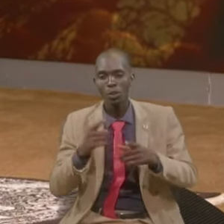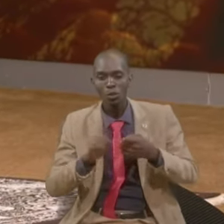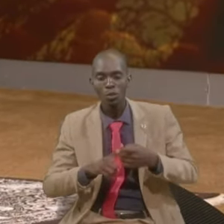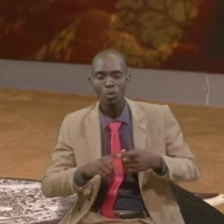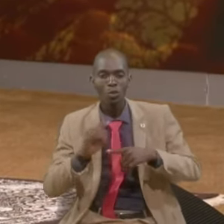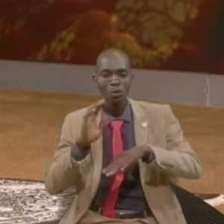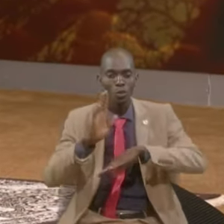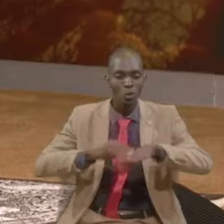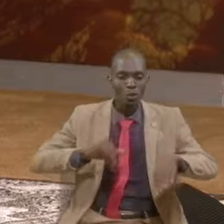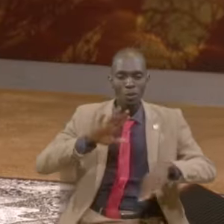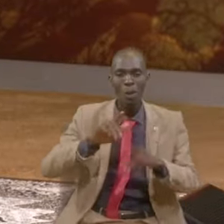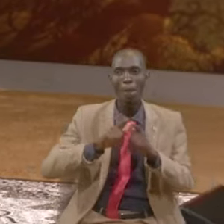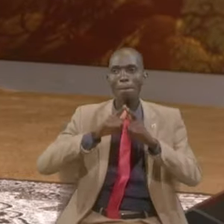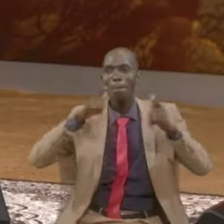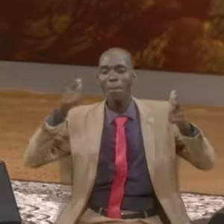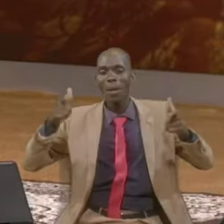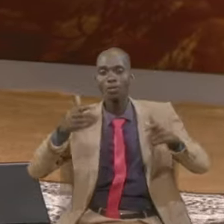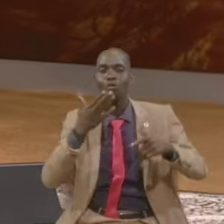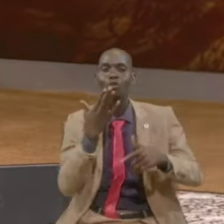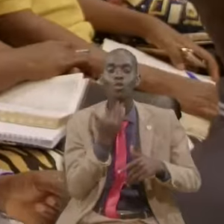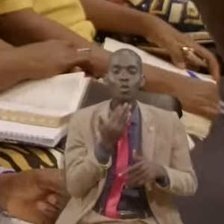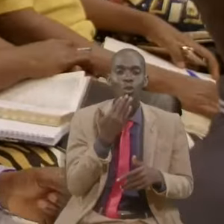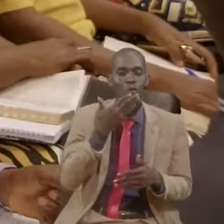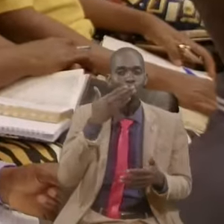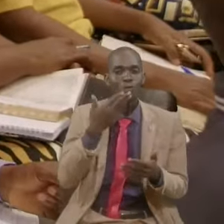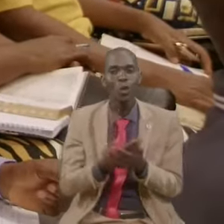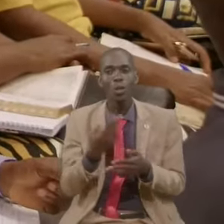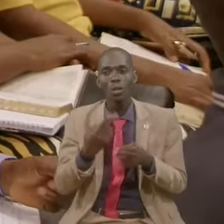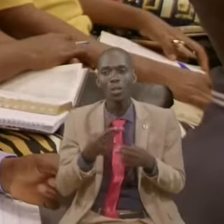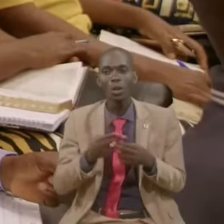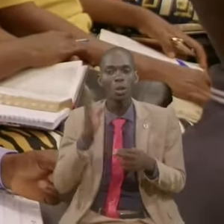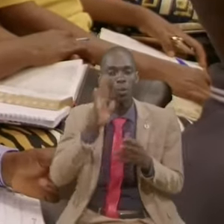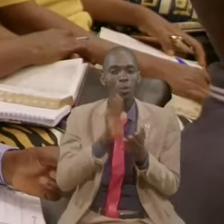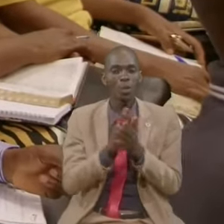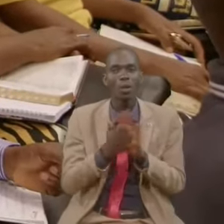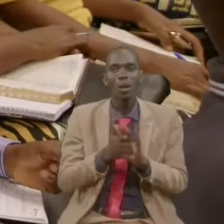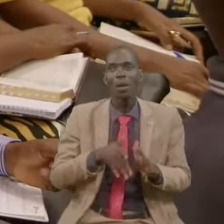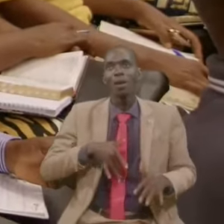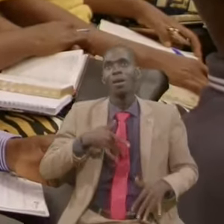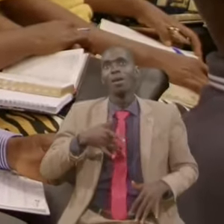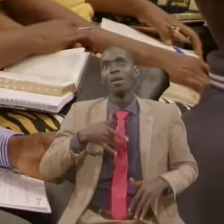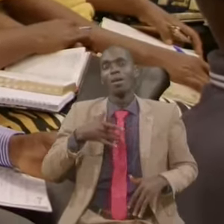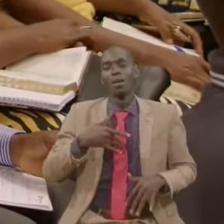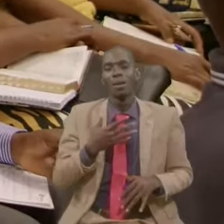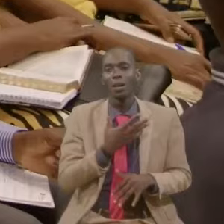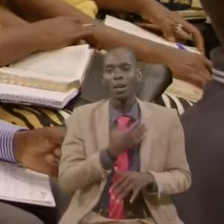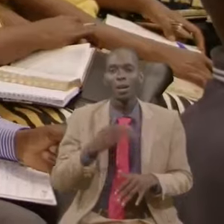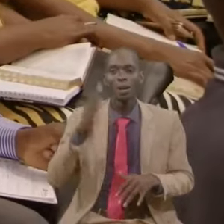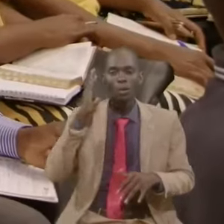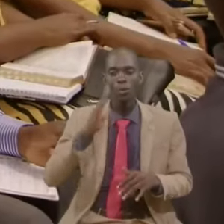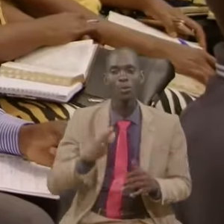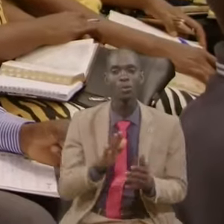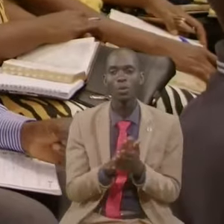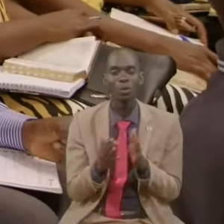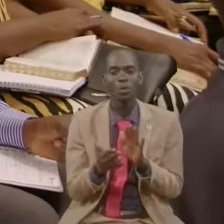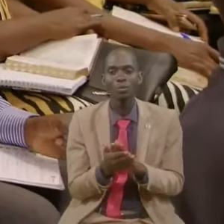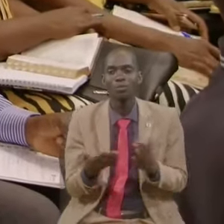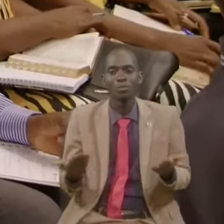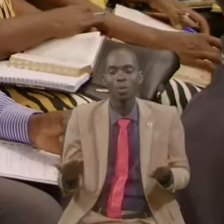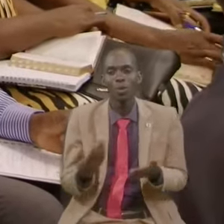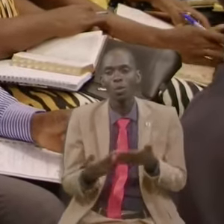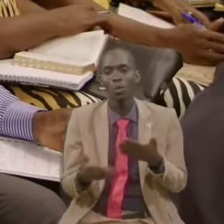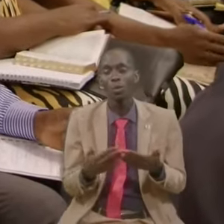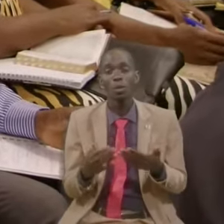up and they're proud. They think God is like that. You cannot bribe God with any of those things.